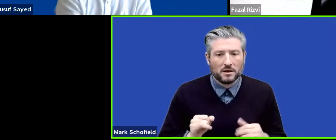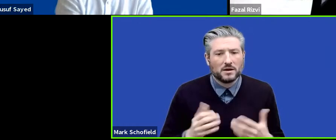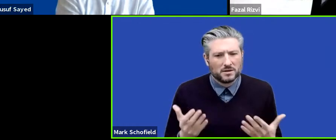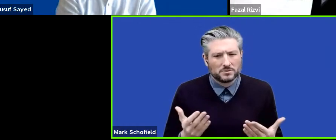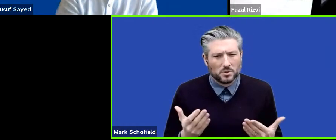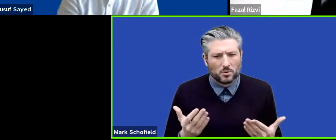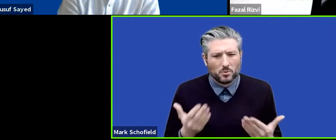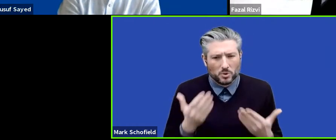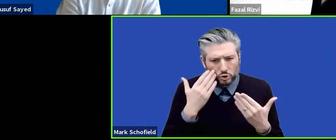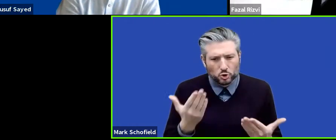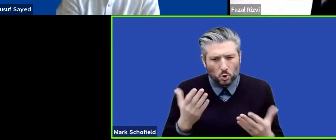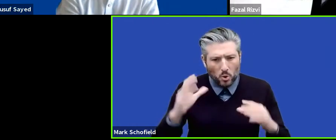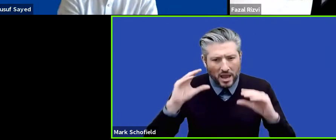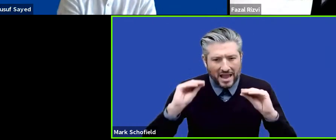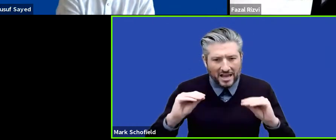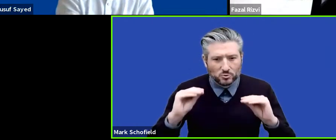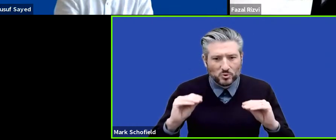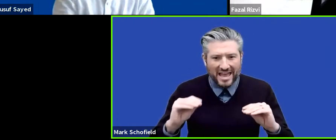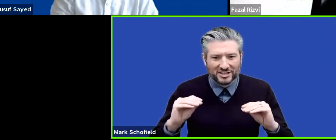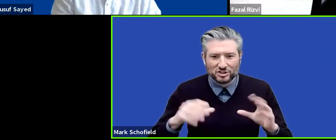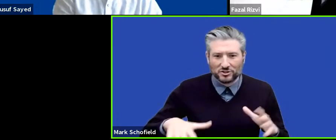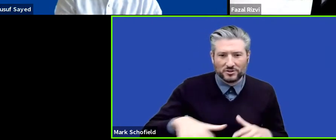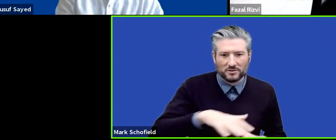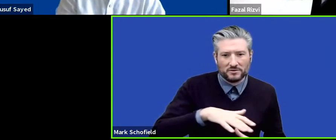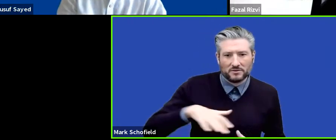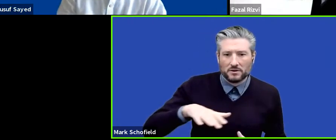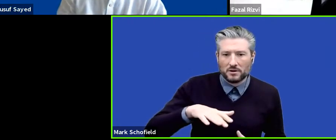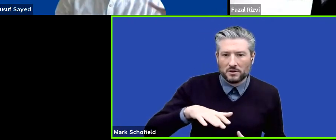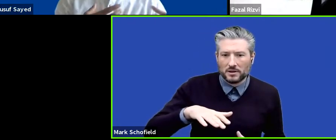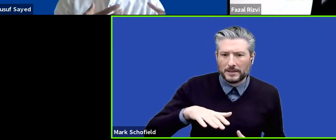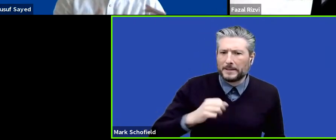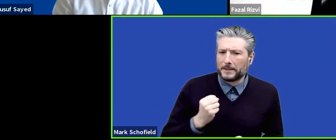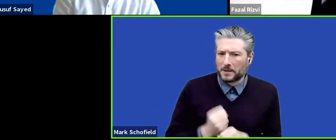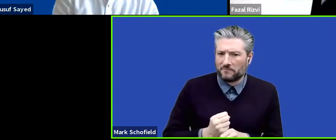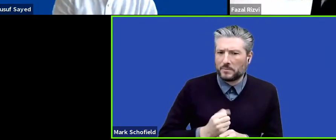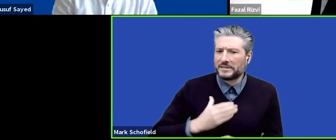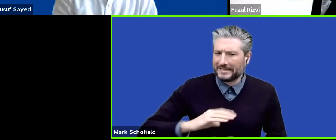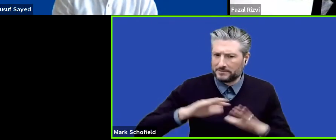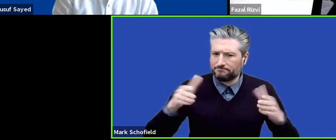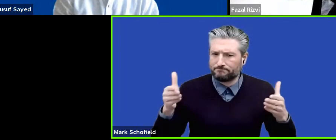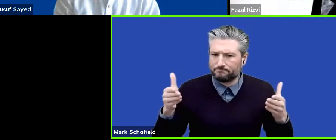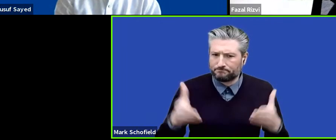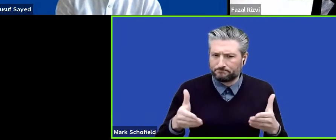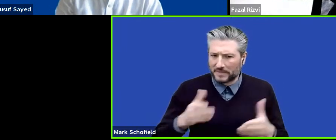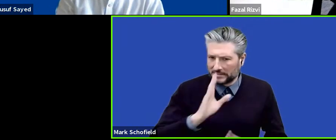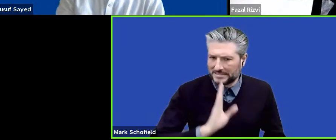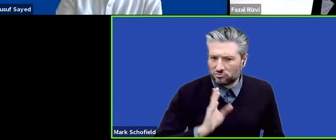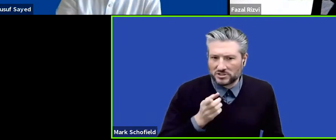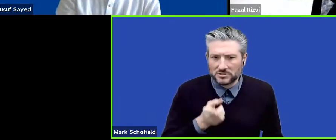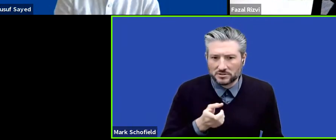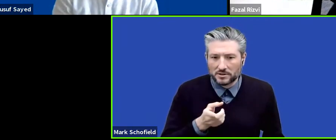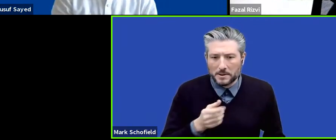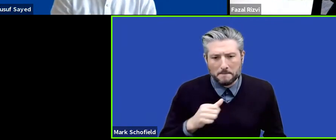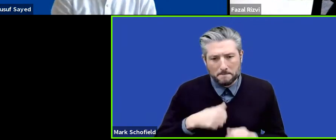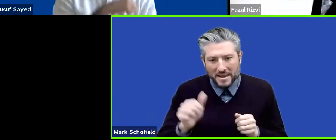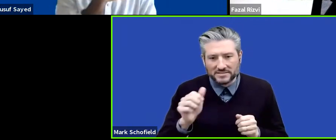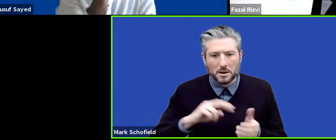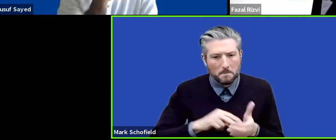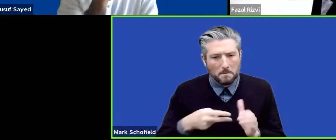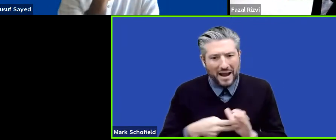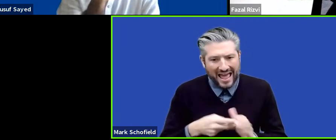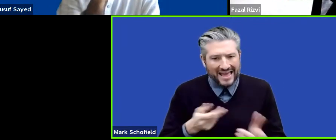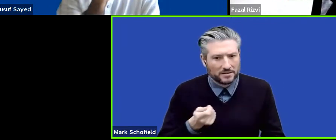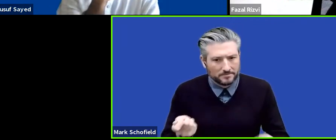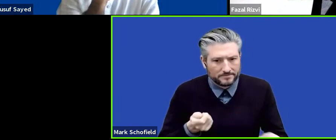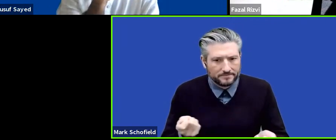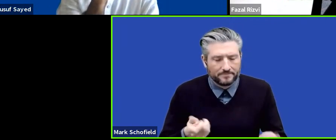take education a little bit more seriously and plan. And in that sense, that's what we'll come to. The next